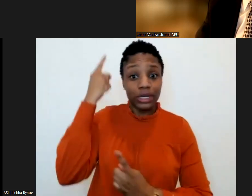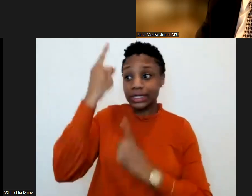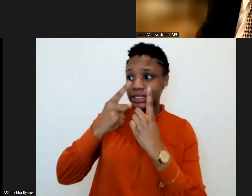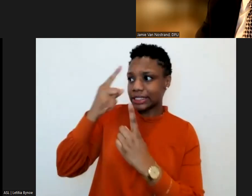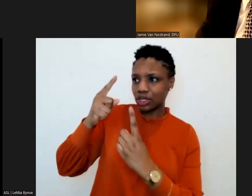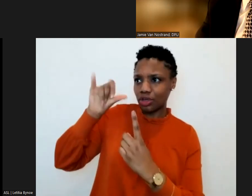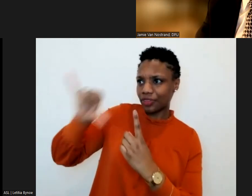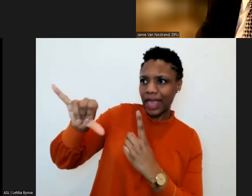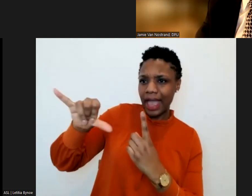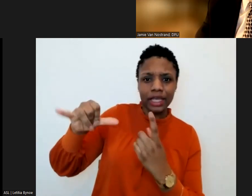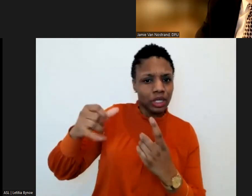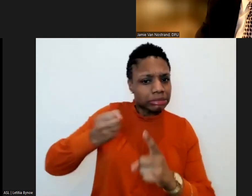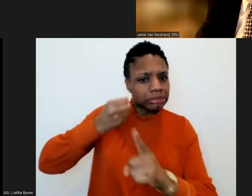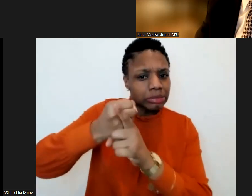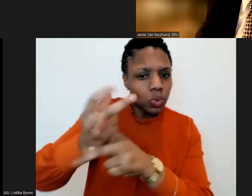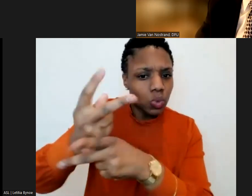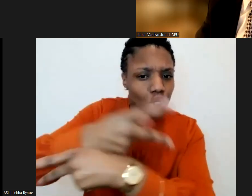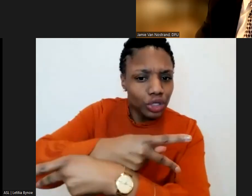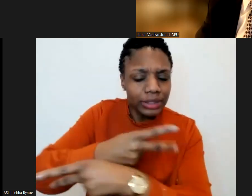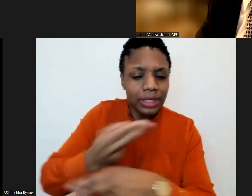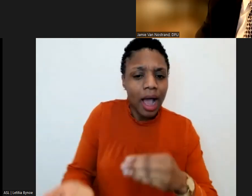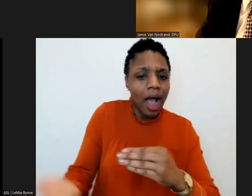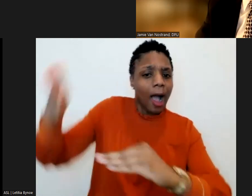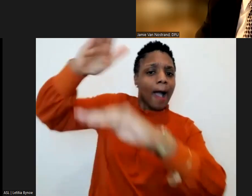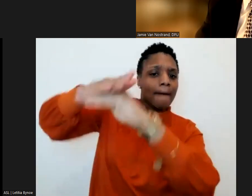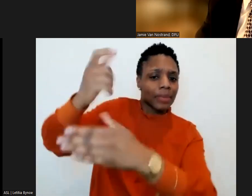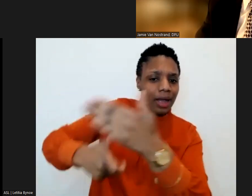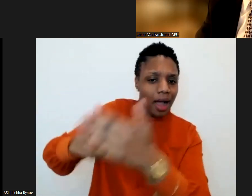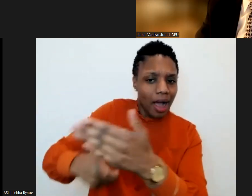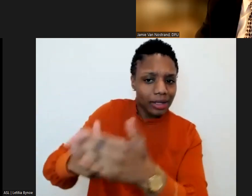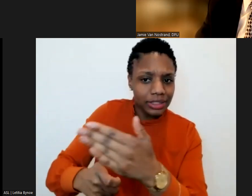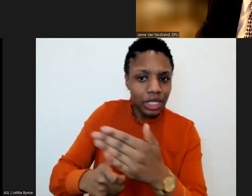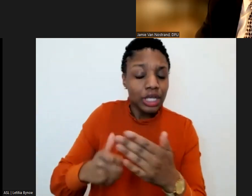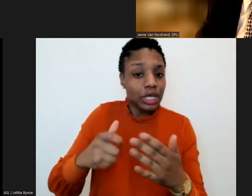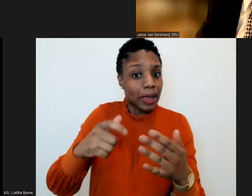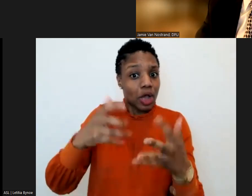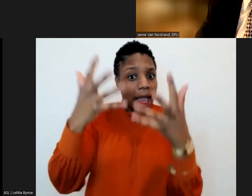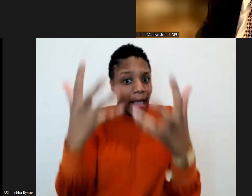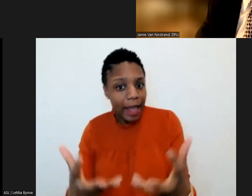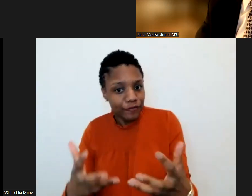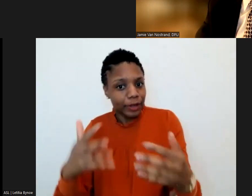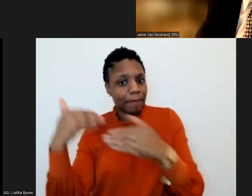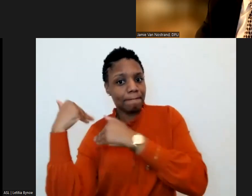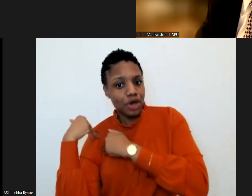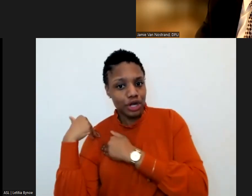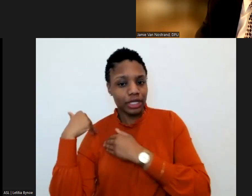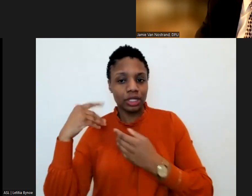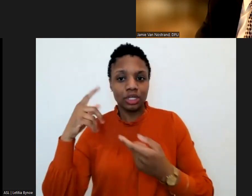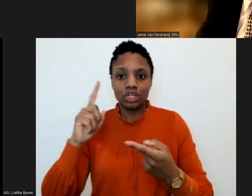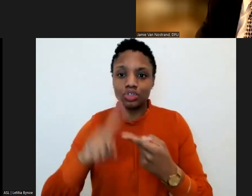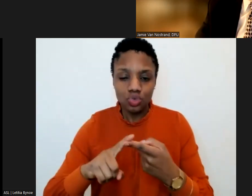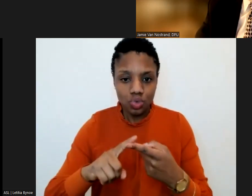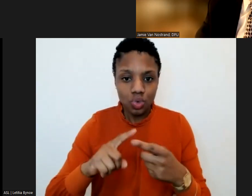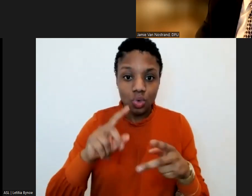risks imposed on customers. You're imposing higher costs in the case of outages. You're imposing greater hardship in the case of outages that might last longer